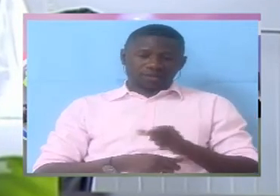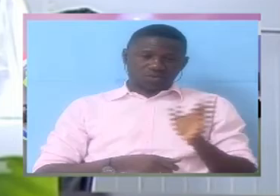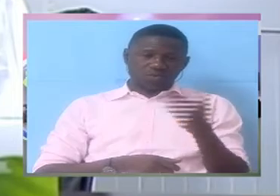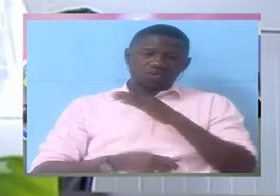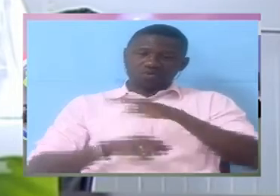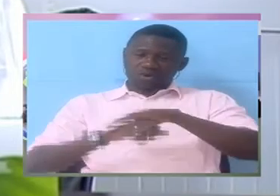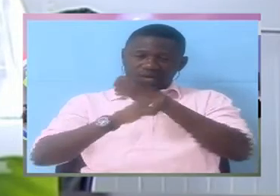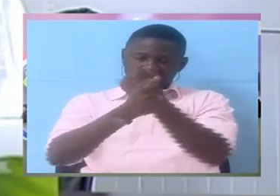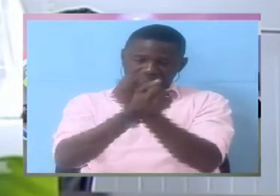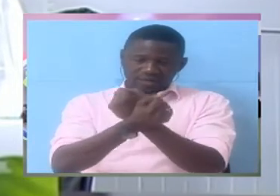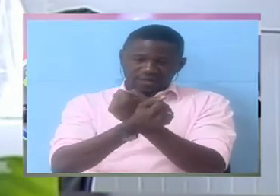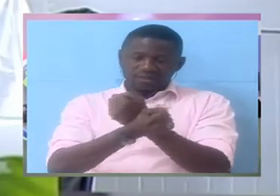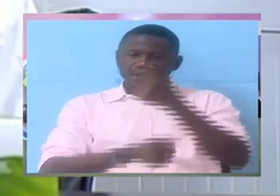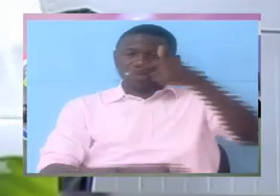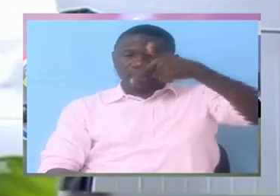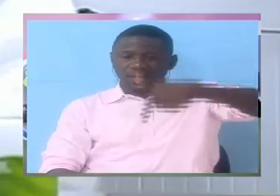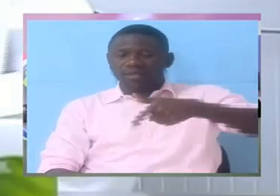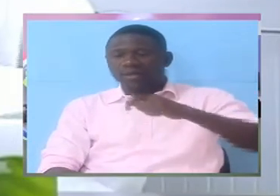Nigerian.